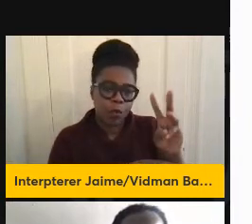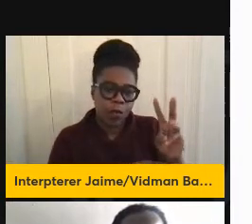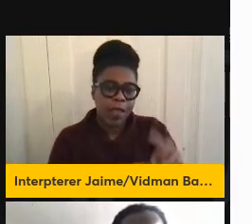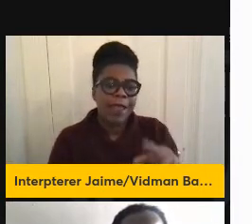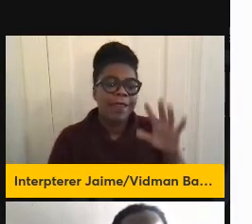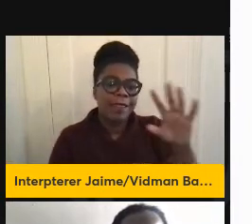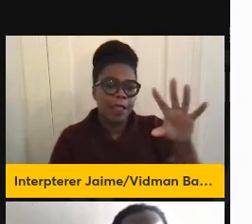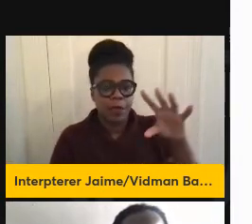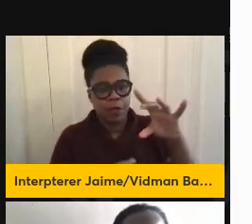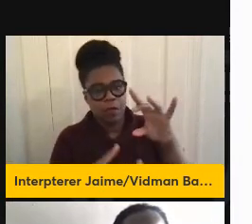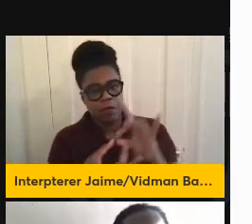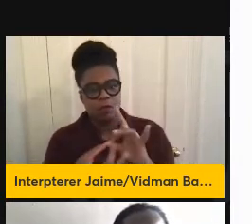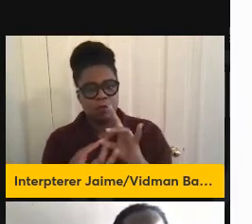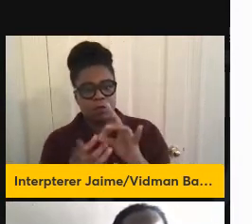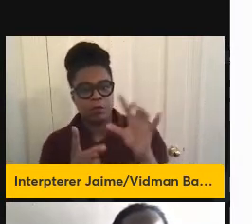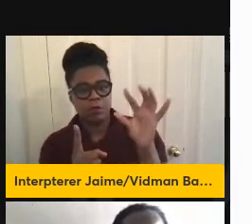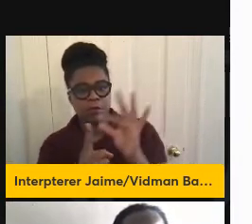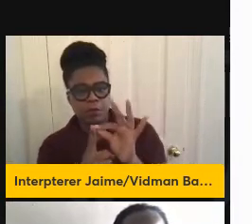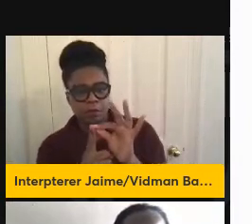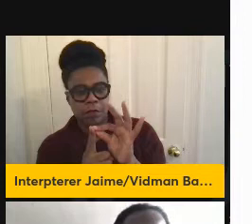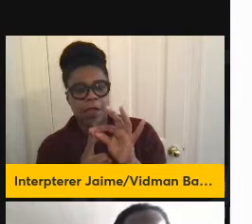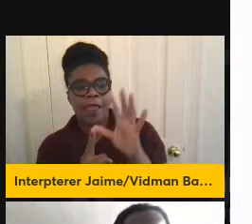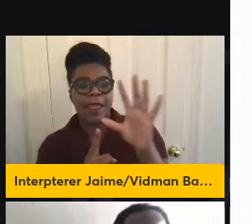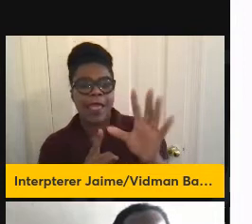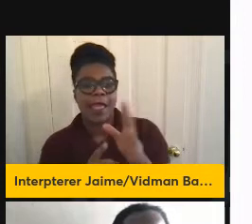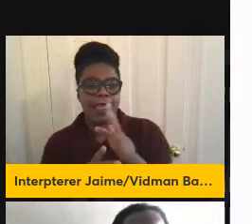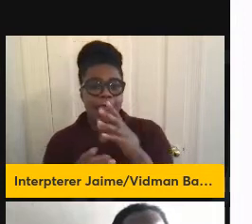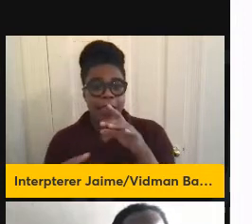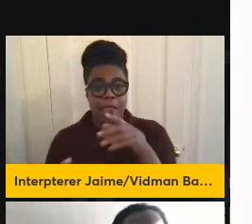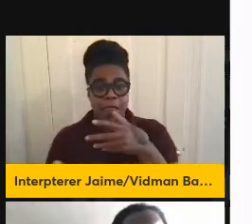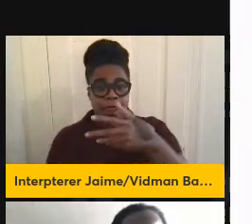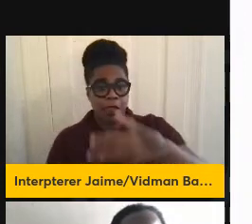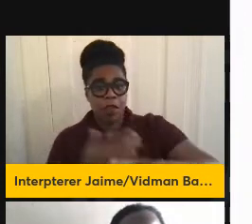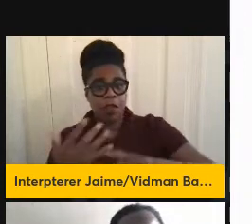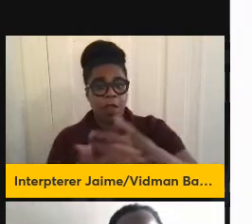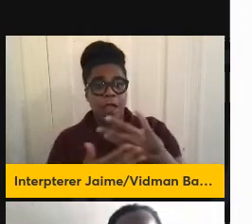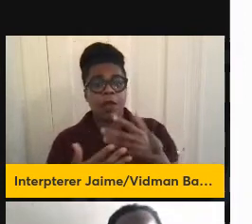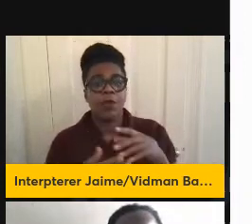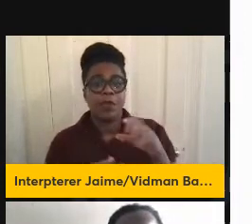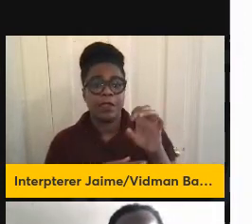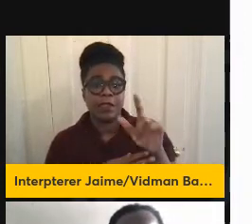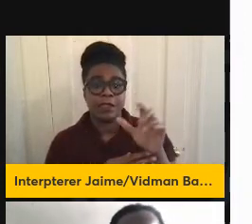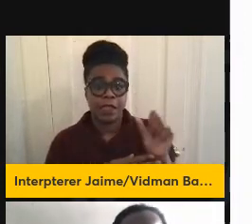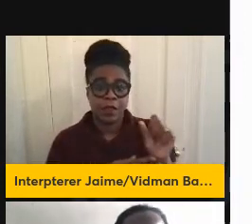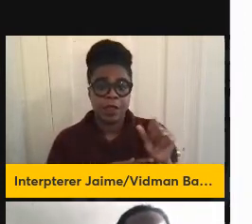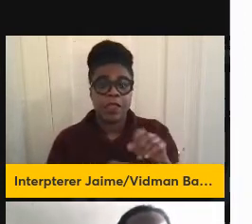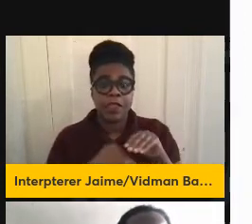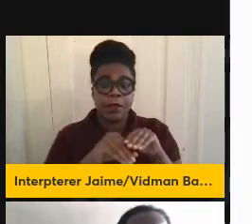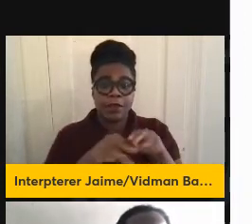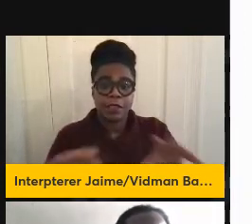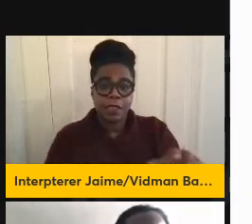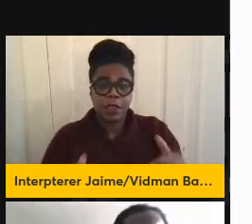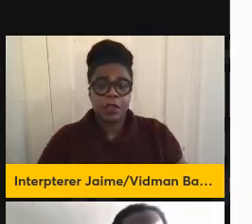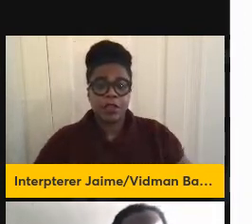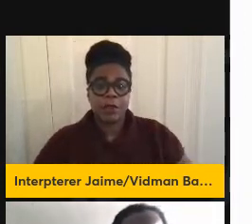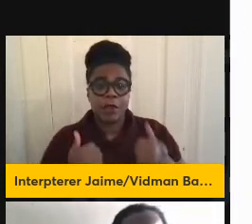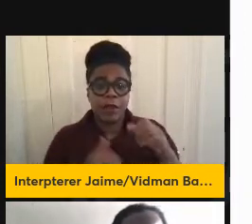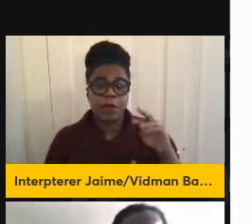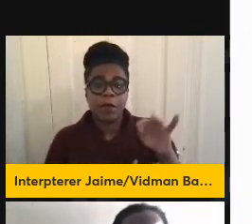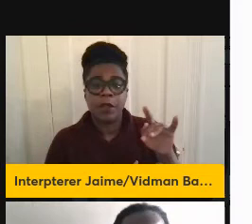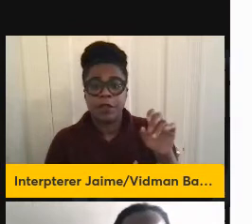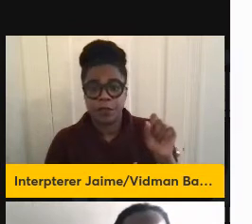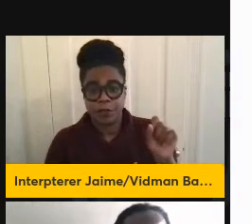bone marrow stromal cells, as well as interact with hematopoietic cells that have been shown to secrete survival molecules, such as APRIL and